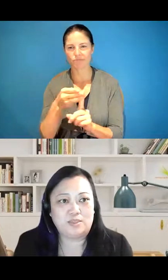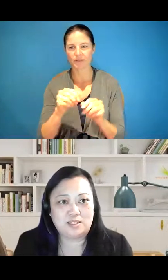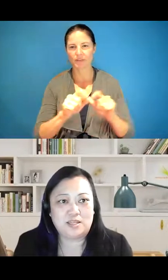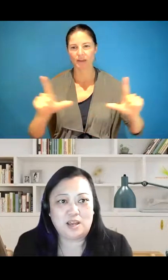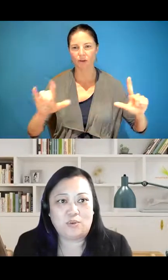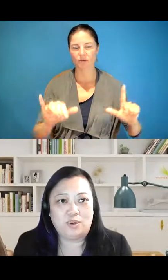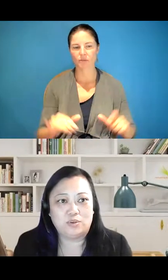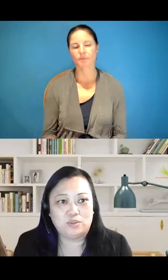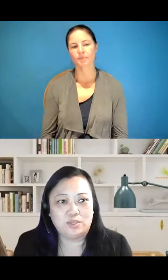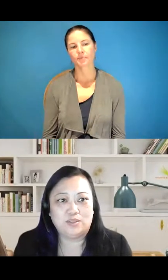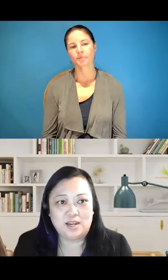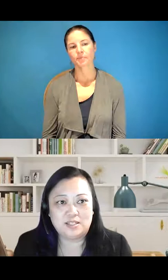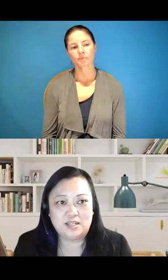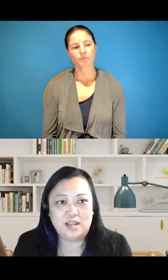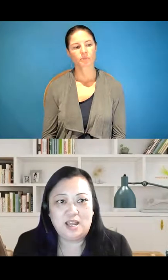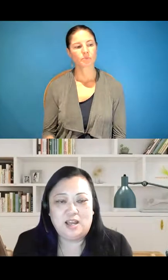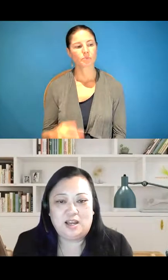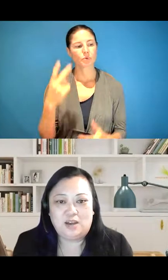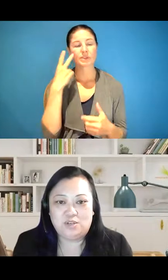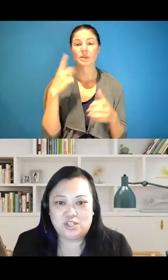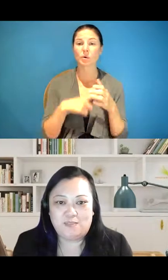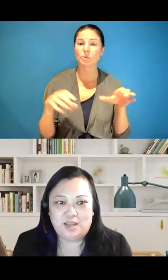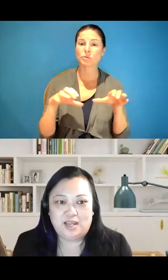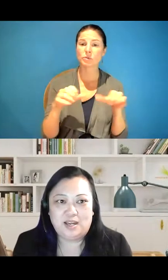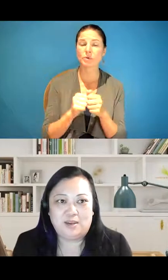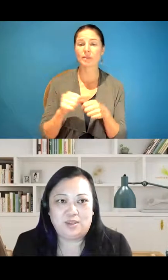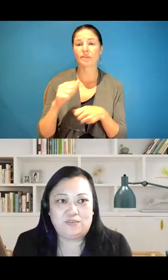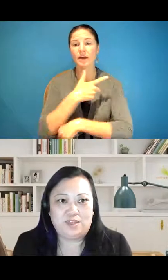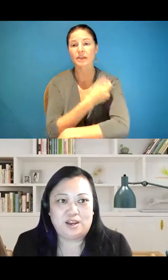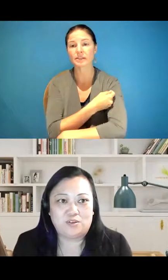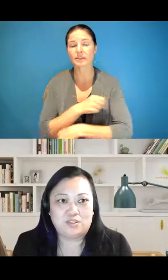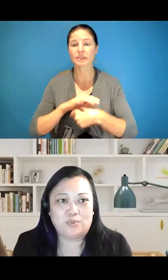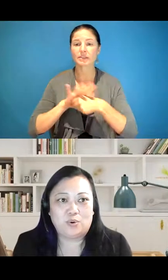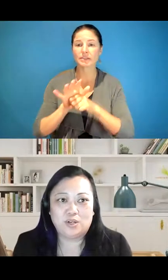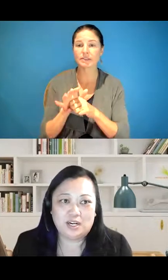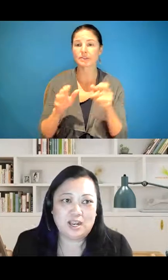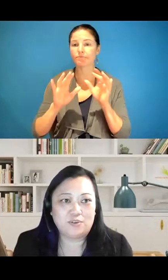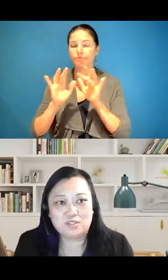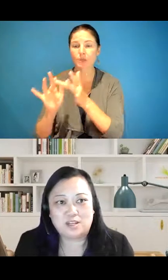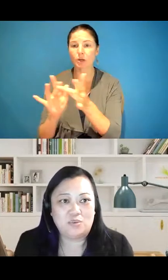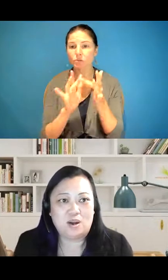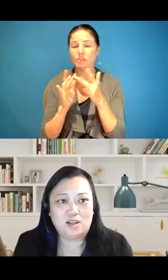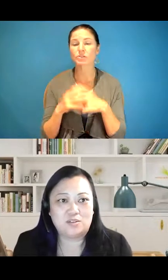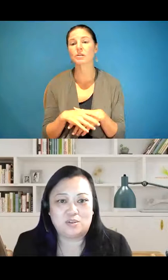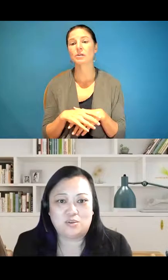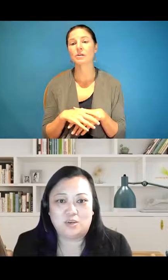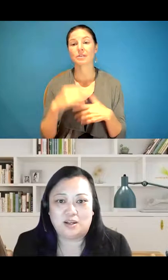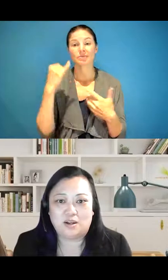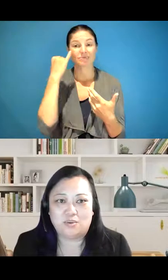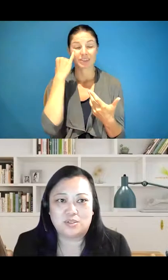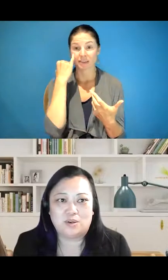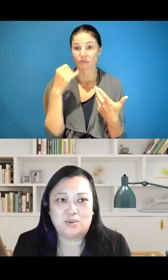you to be able to see what we're doing with the vaccine outreach campaign. If there's some coordinating efforts that you want to